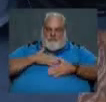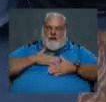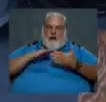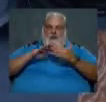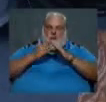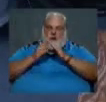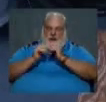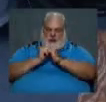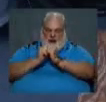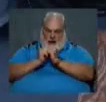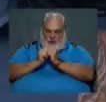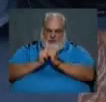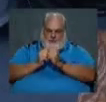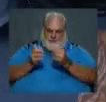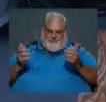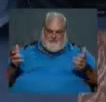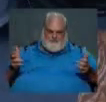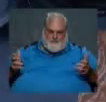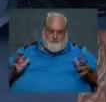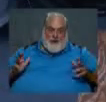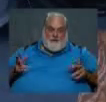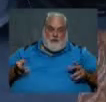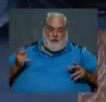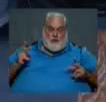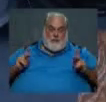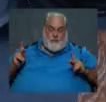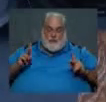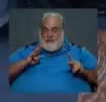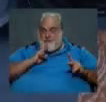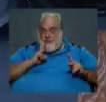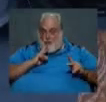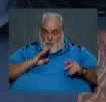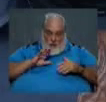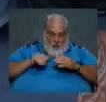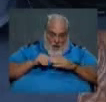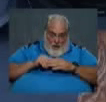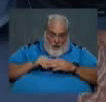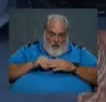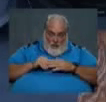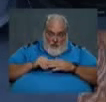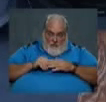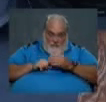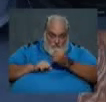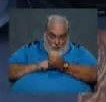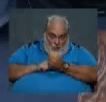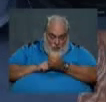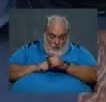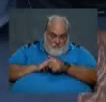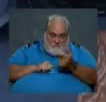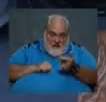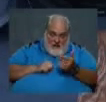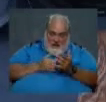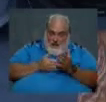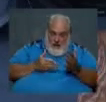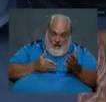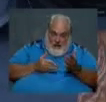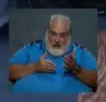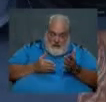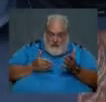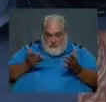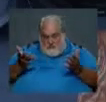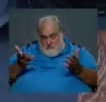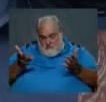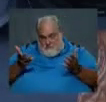together. Now, I have two speakers. I don't know if you want what the sequence would be that would support